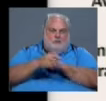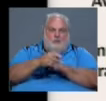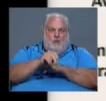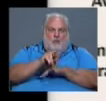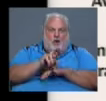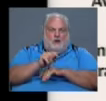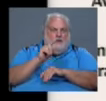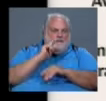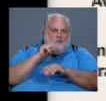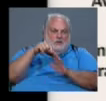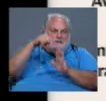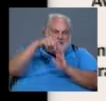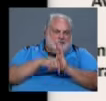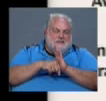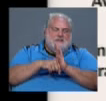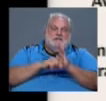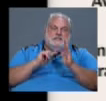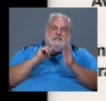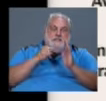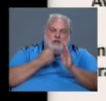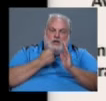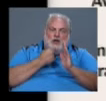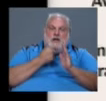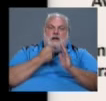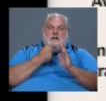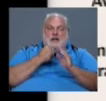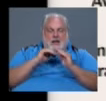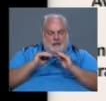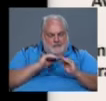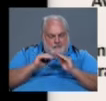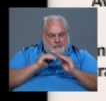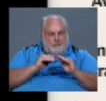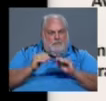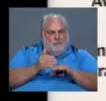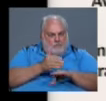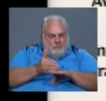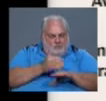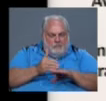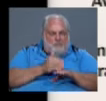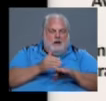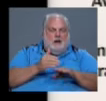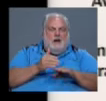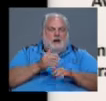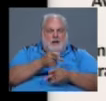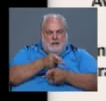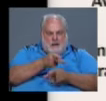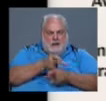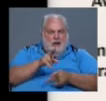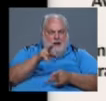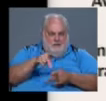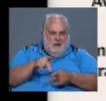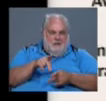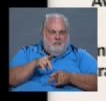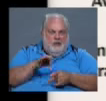have detachments of sailors that will come assist us with repair maintenance and upkeep maintenance on our